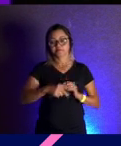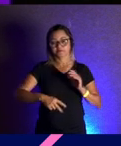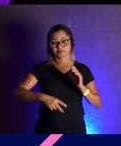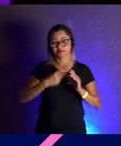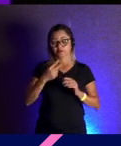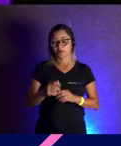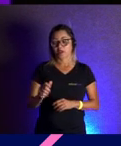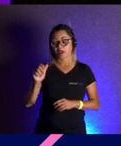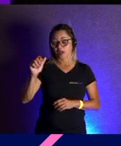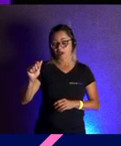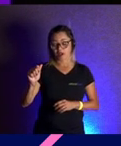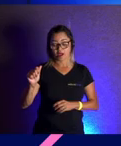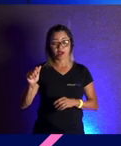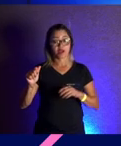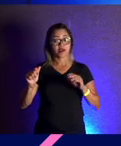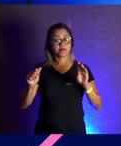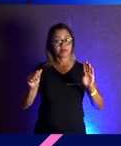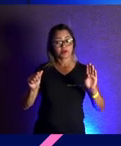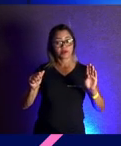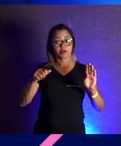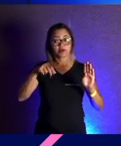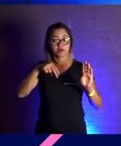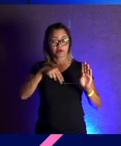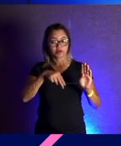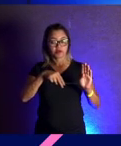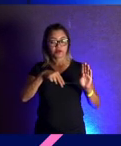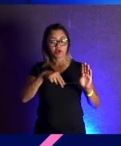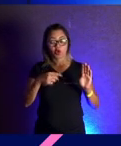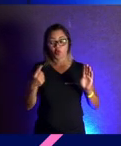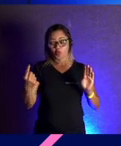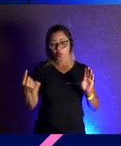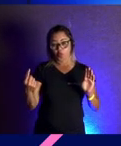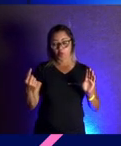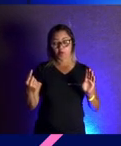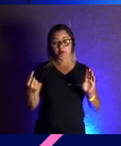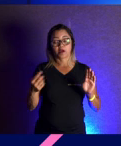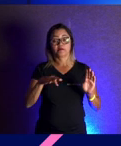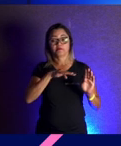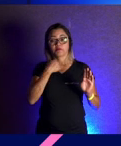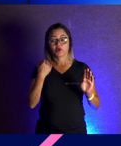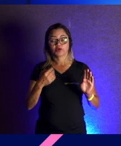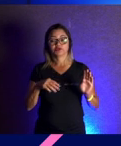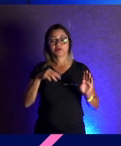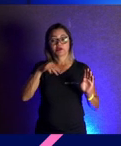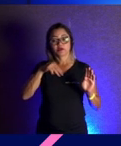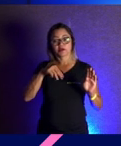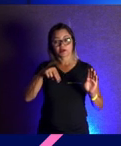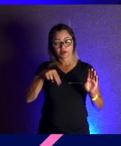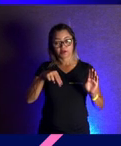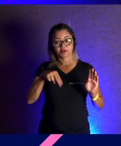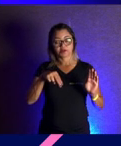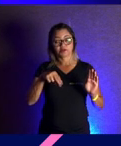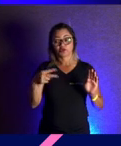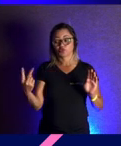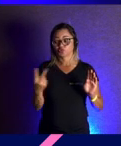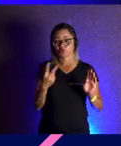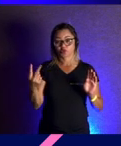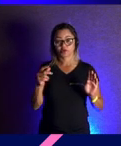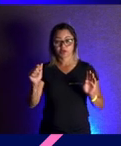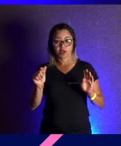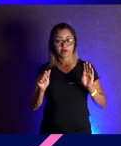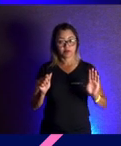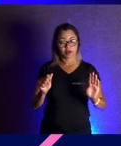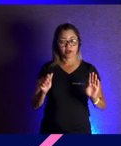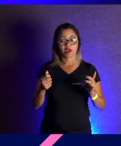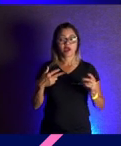So the probability that a death will come is documented in both projects is equal to the probability that it